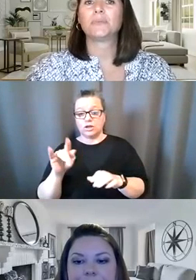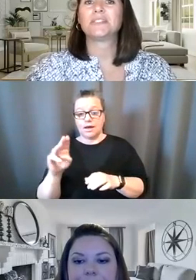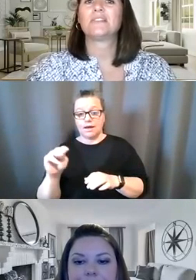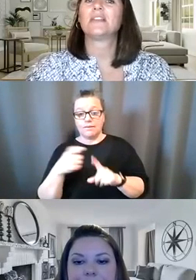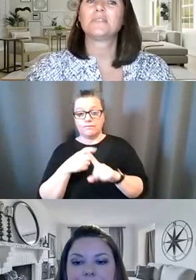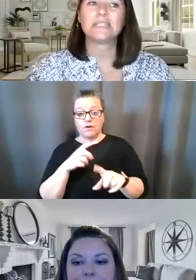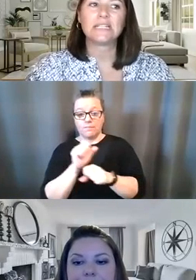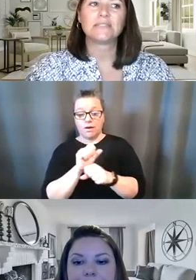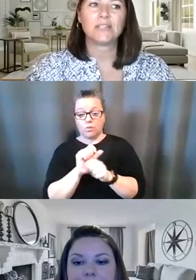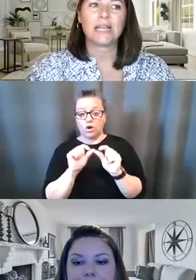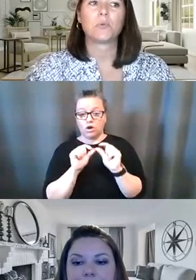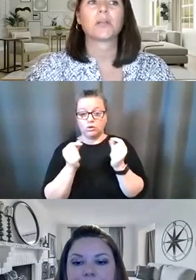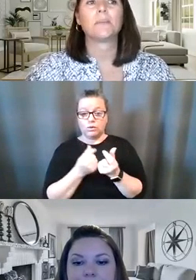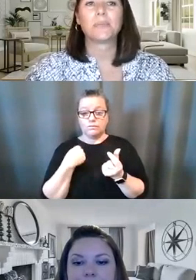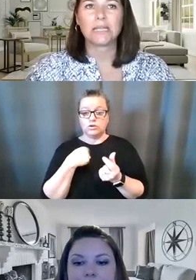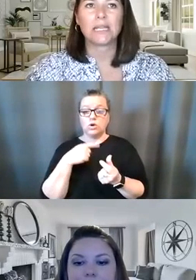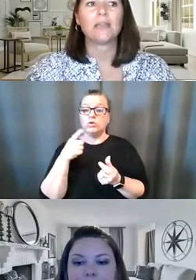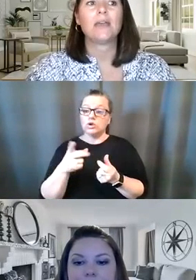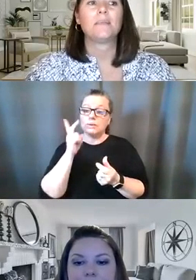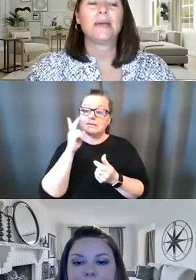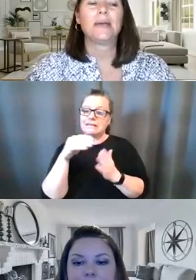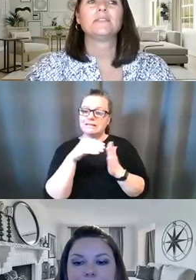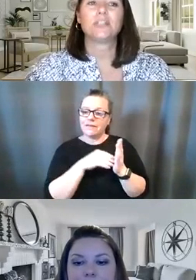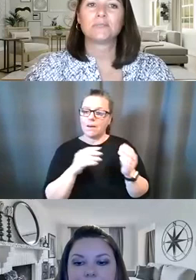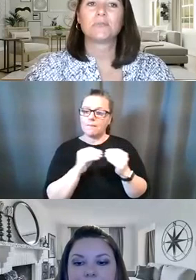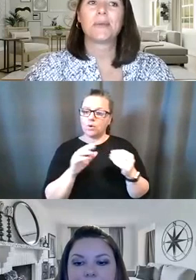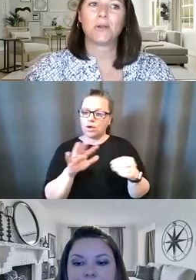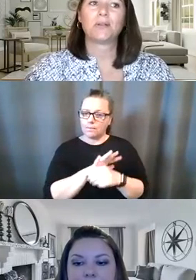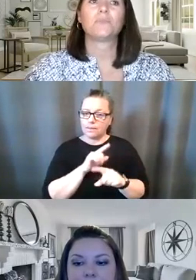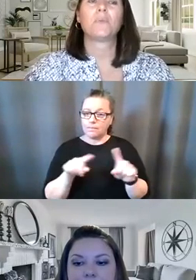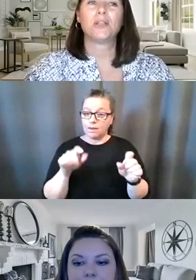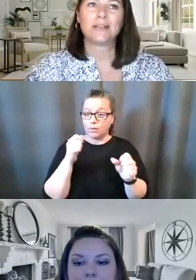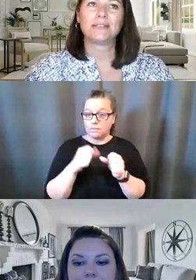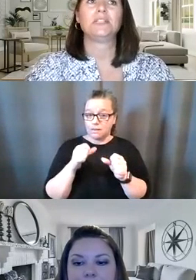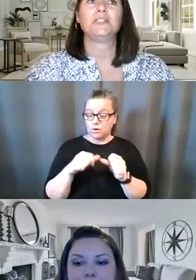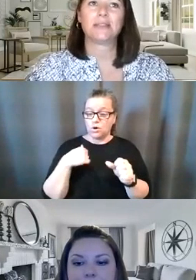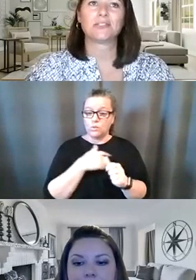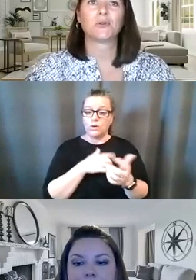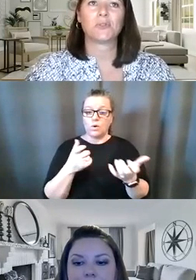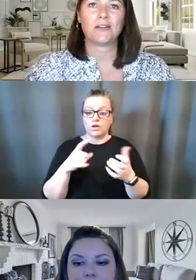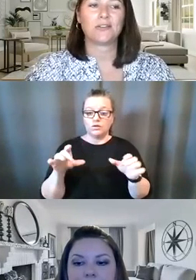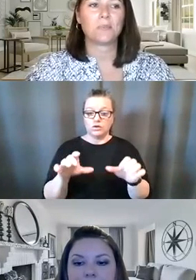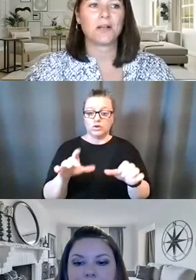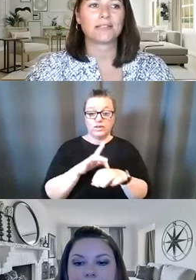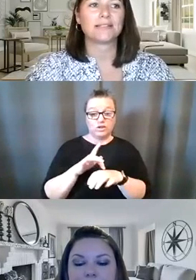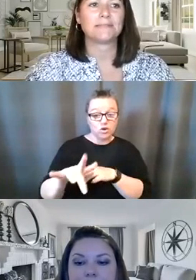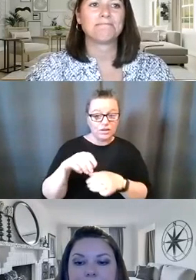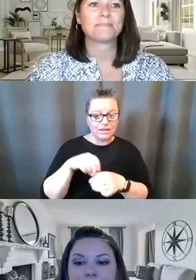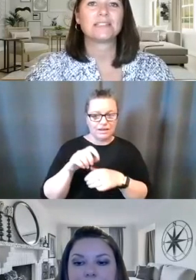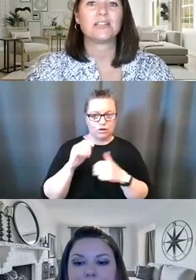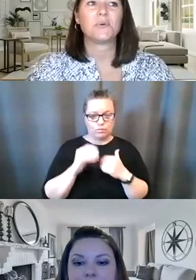work group so that you can see us fill it out more completely. But just remember, we want you guys to be doing this early on in your